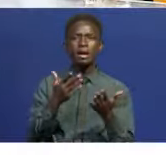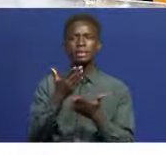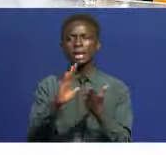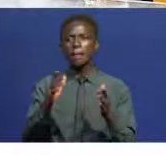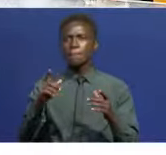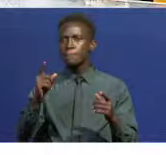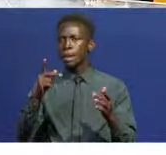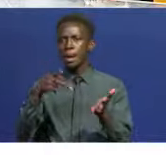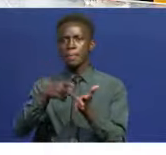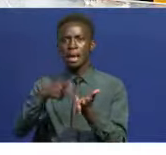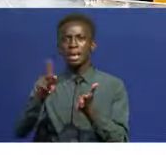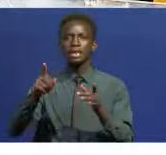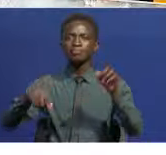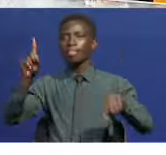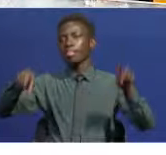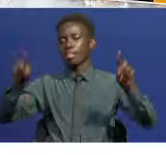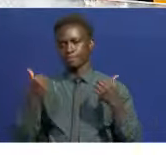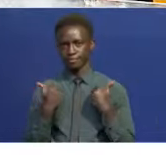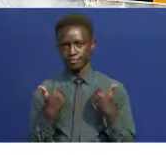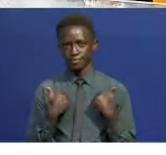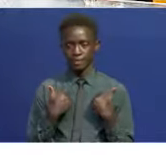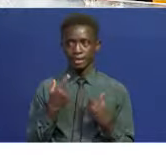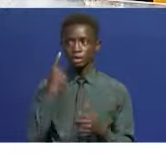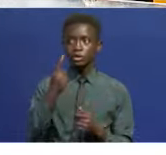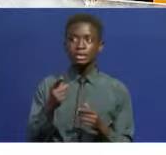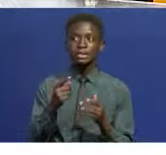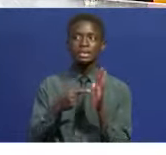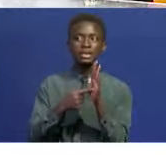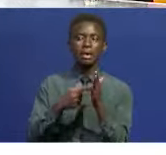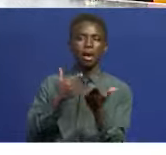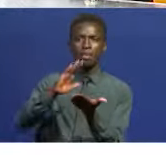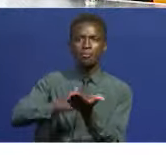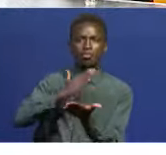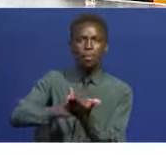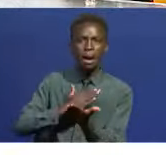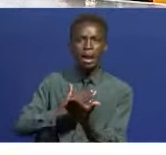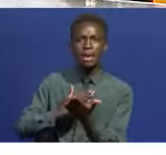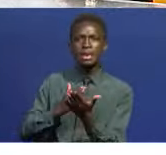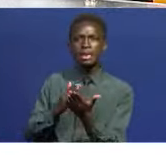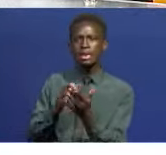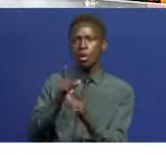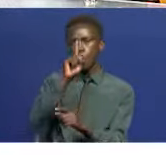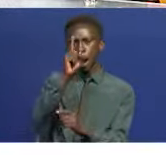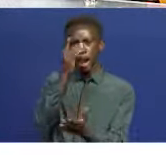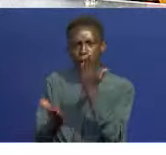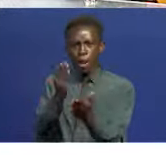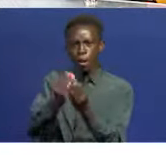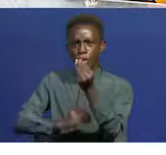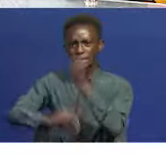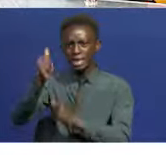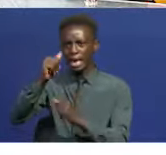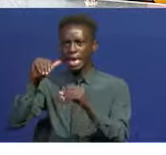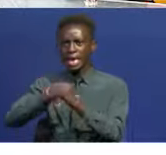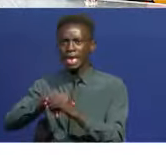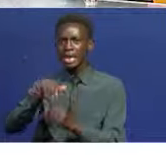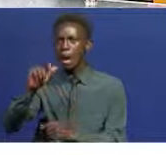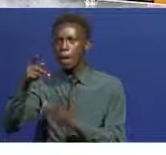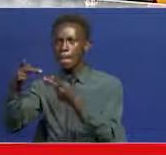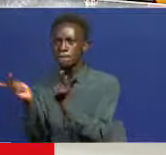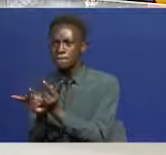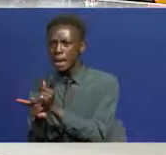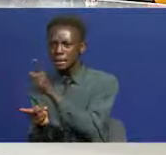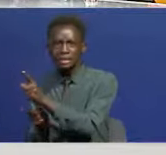band in Lavington, 1 kg, cost different from the same kg. In Taraka, where I was born,